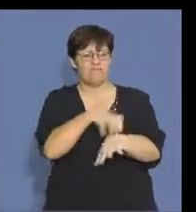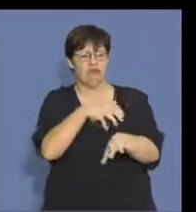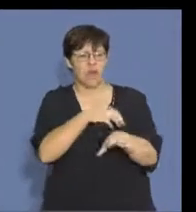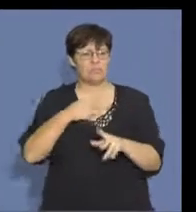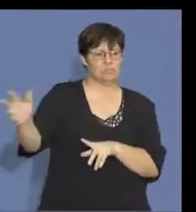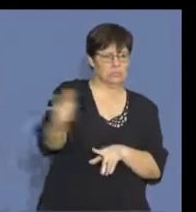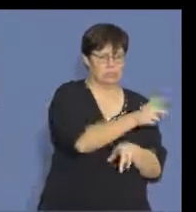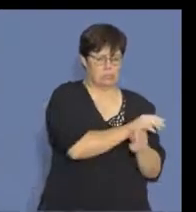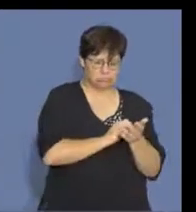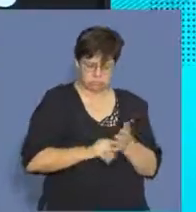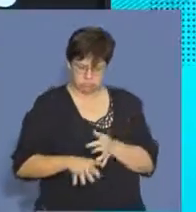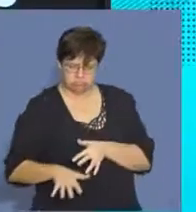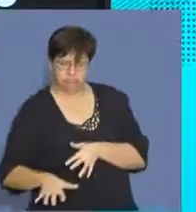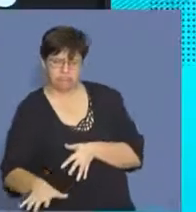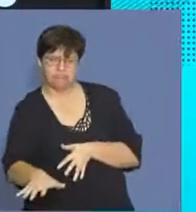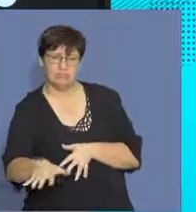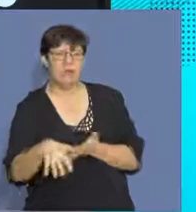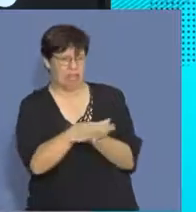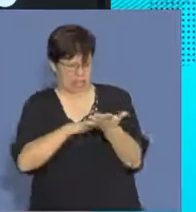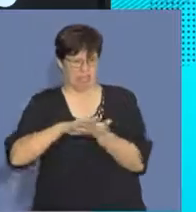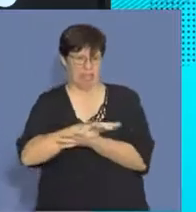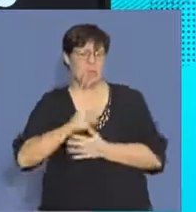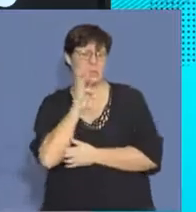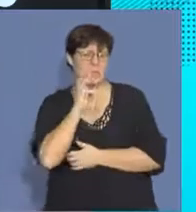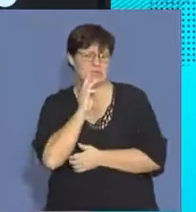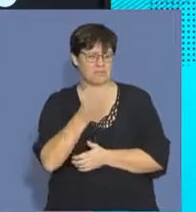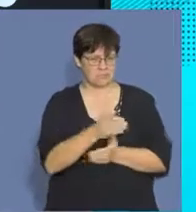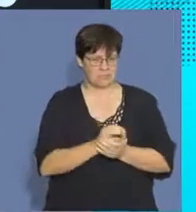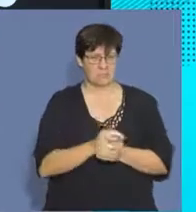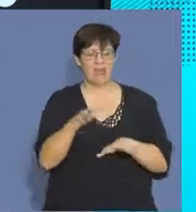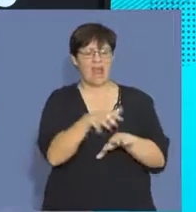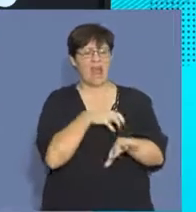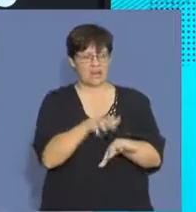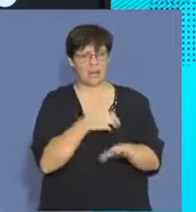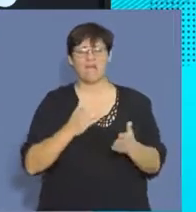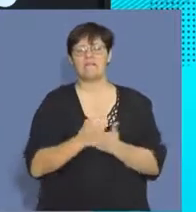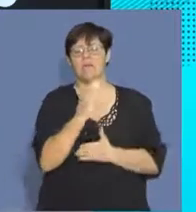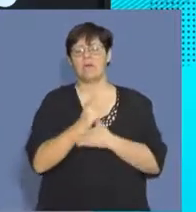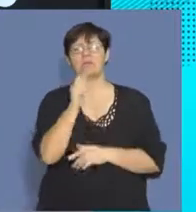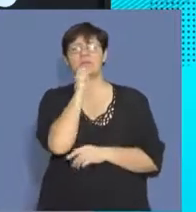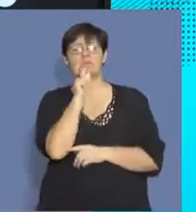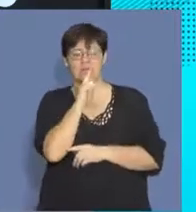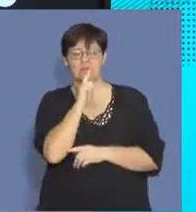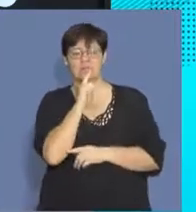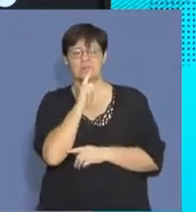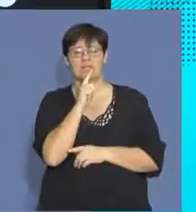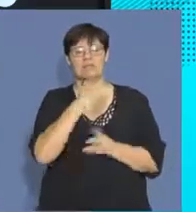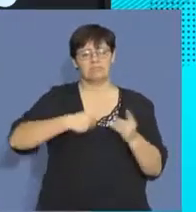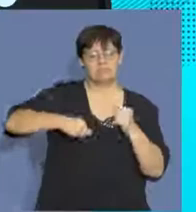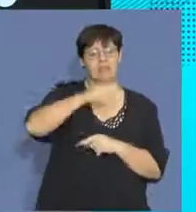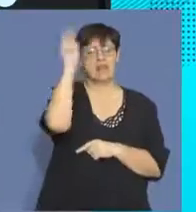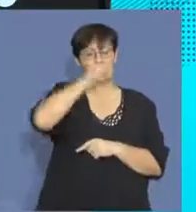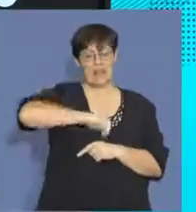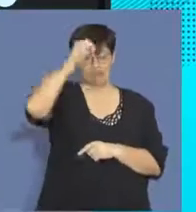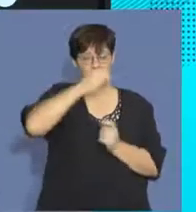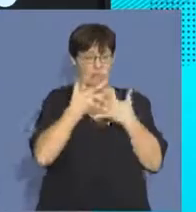know that during the process of agriculture, farmers tend to use artificial fertilizers which are rich